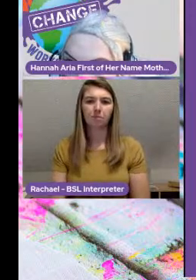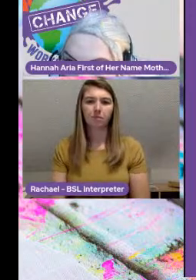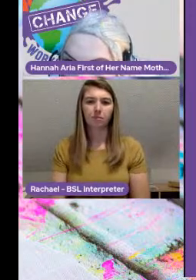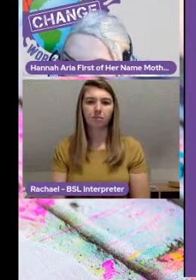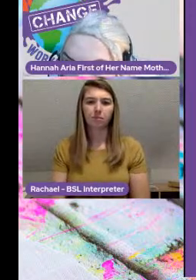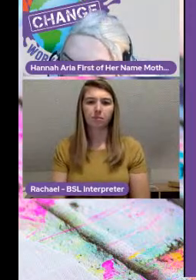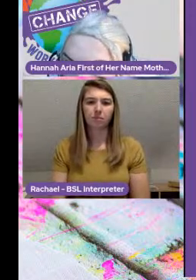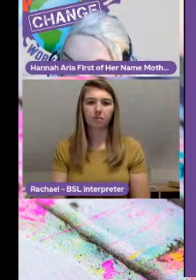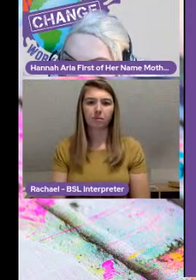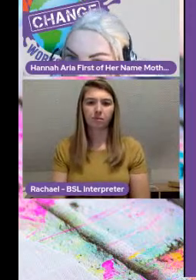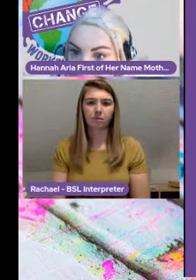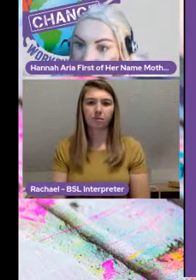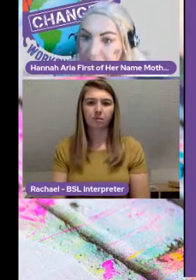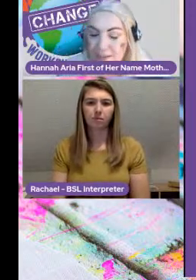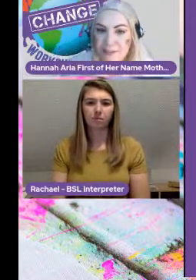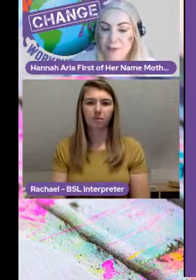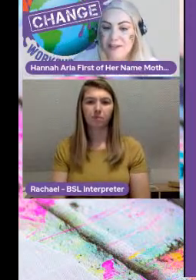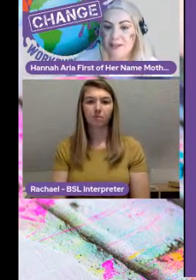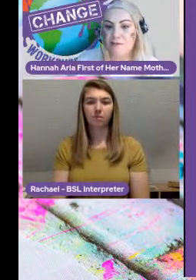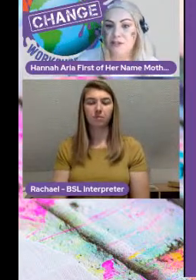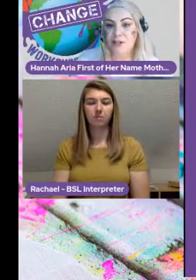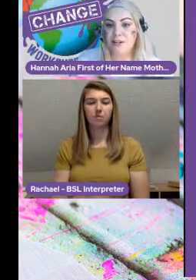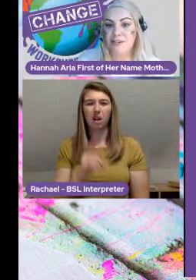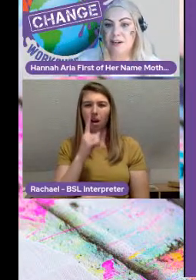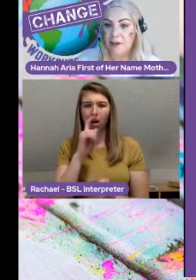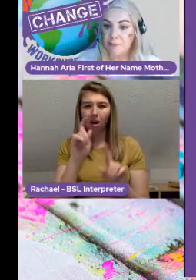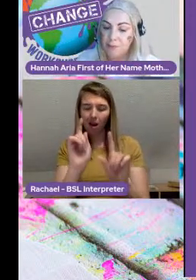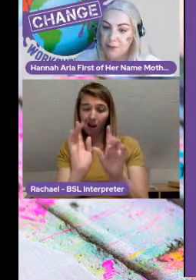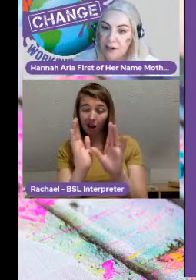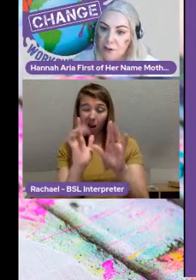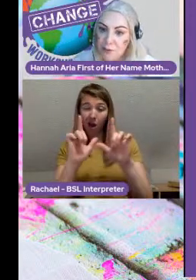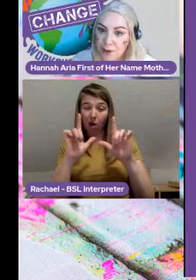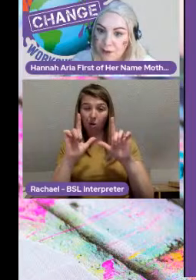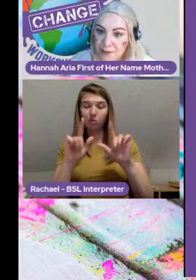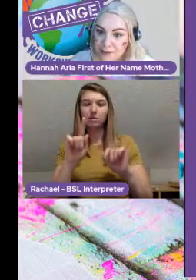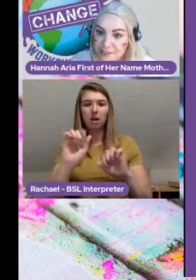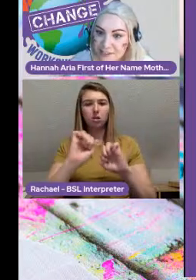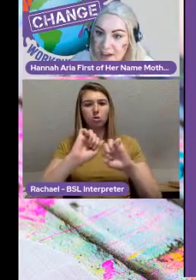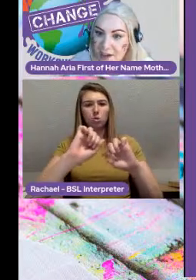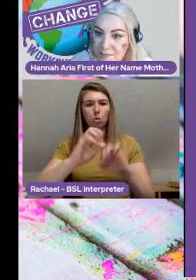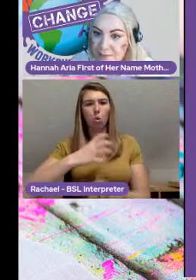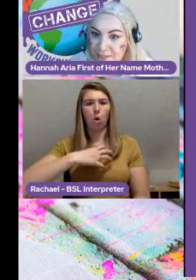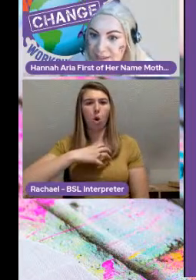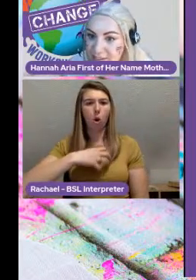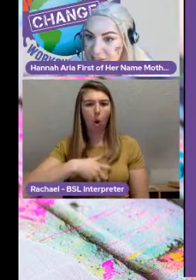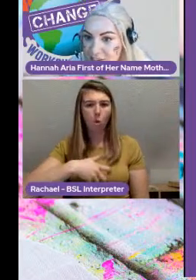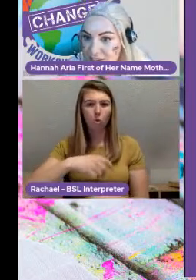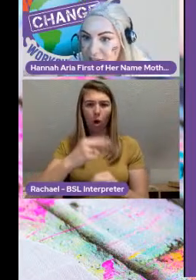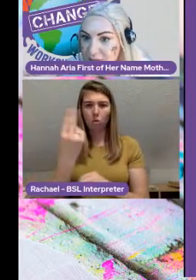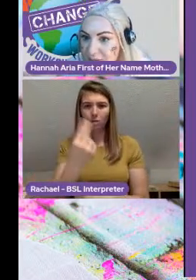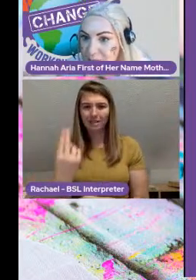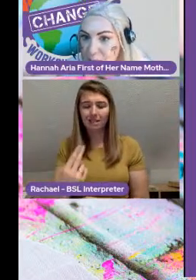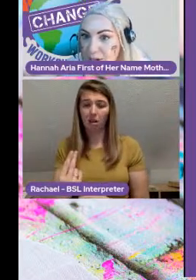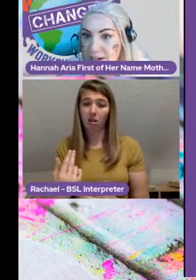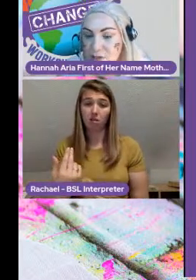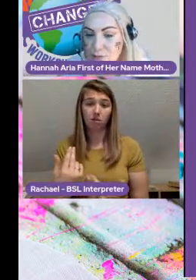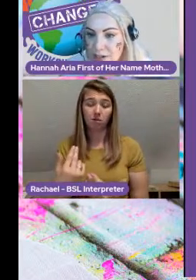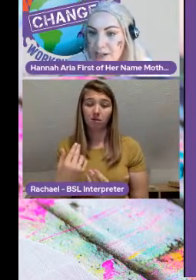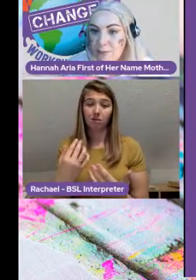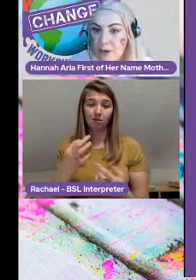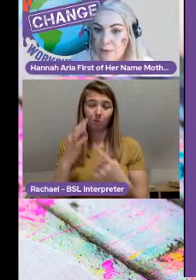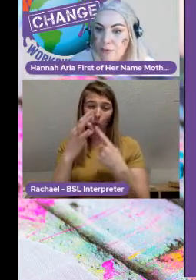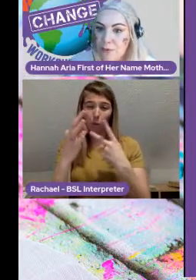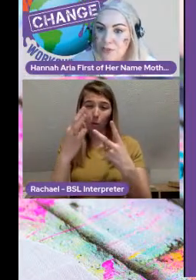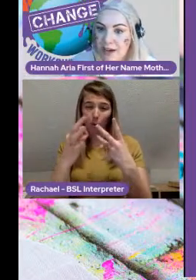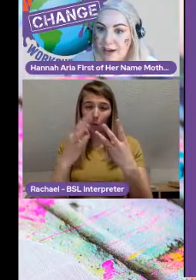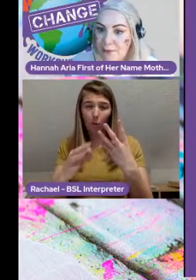Can't really get right close up, but the way that you've designed it, like proper logos, it's just brilliant. It's